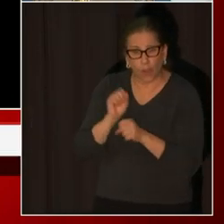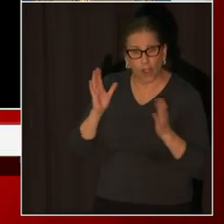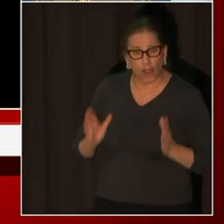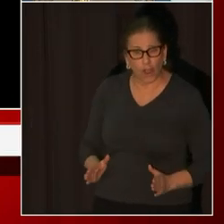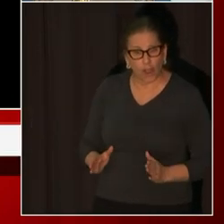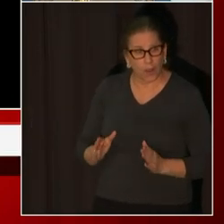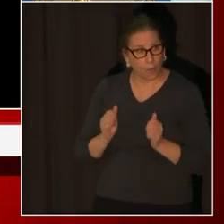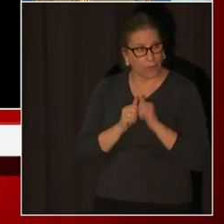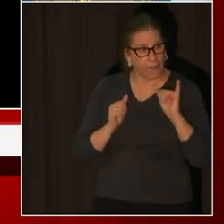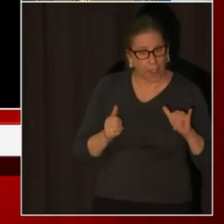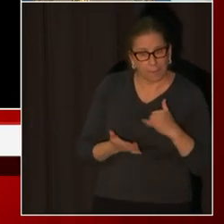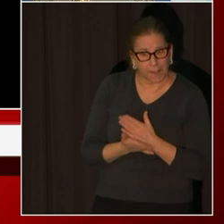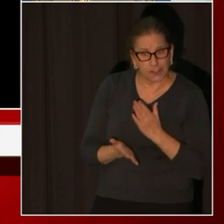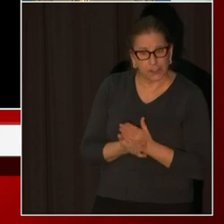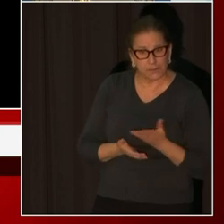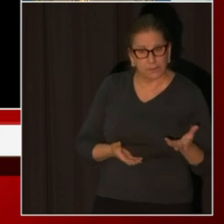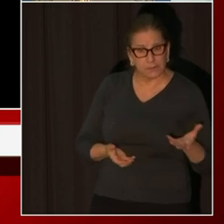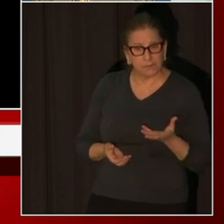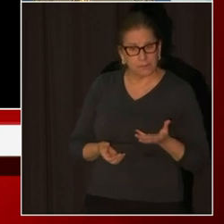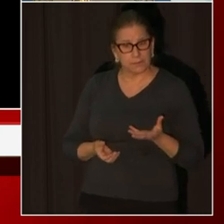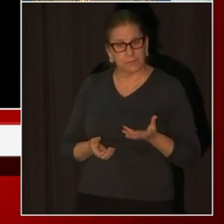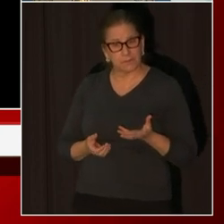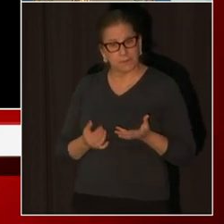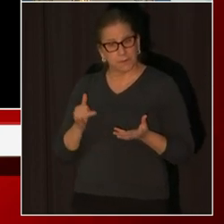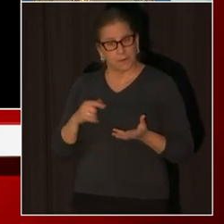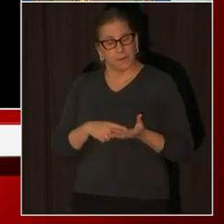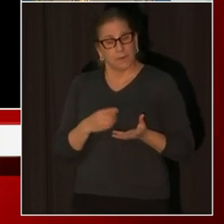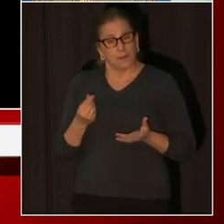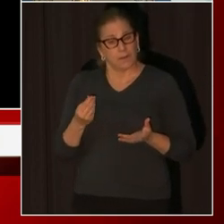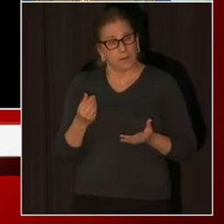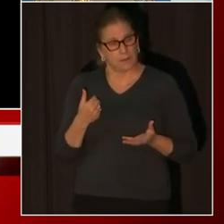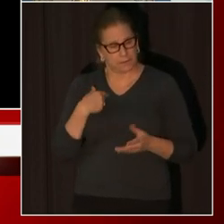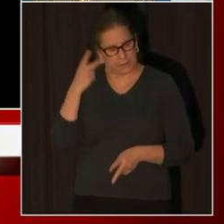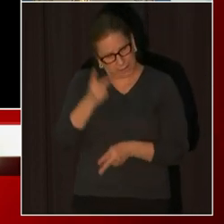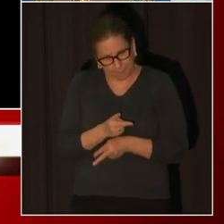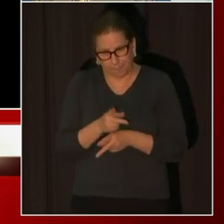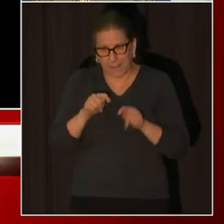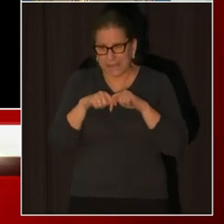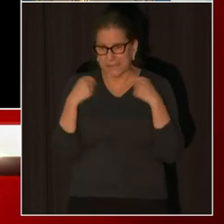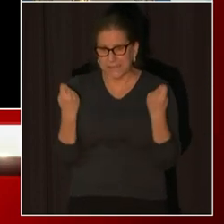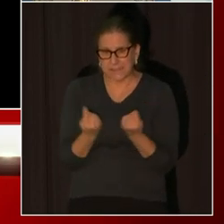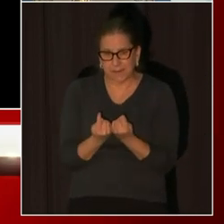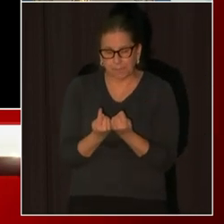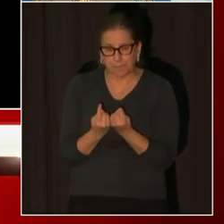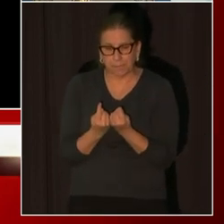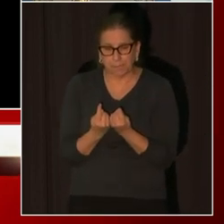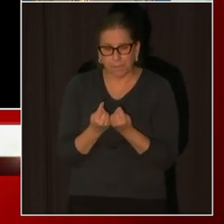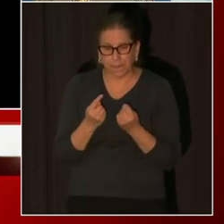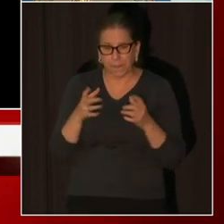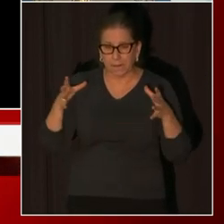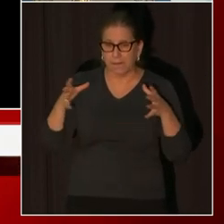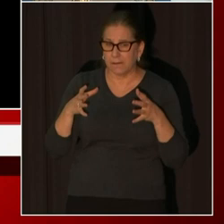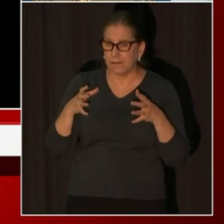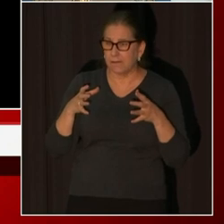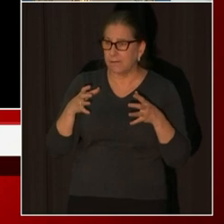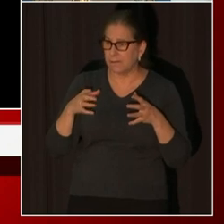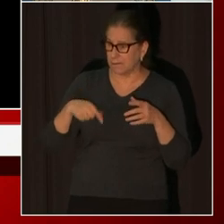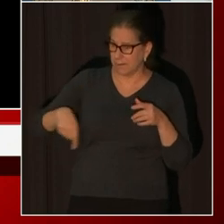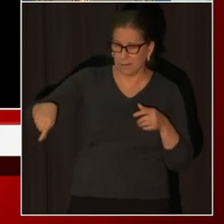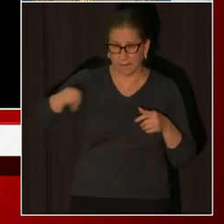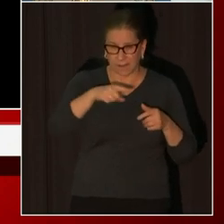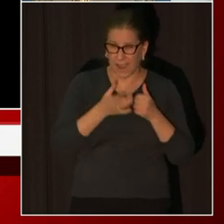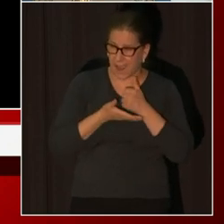is, in order to keep the team together that's brought the district here, we're going to have to make